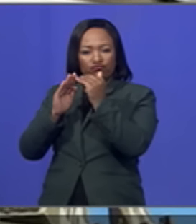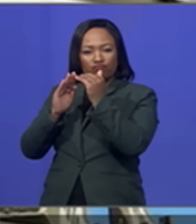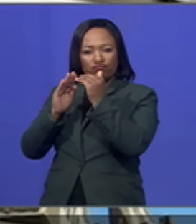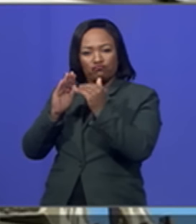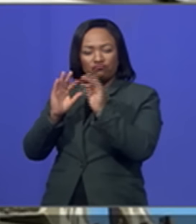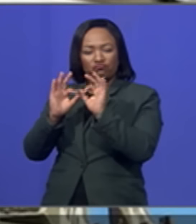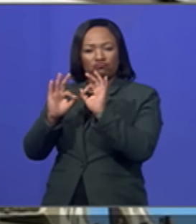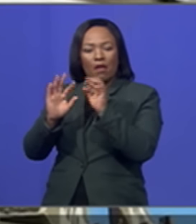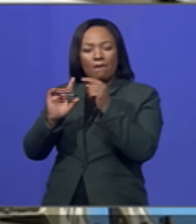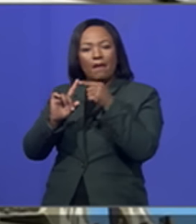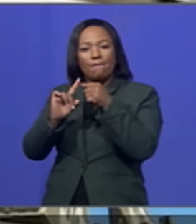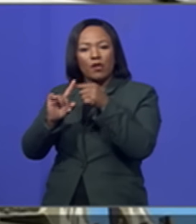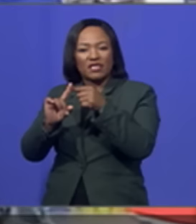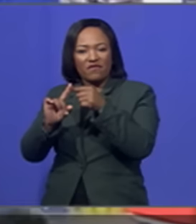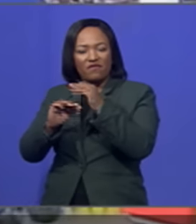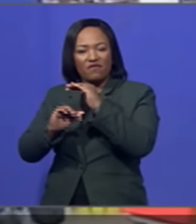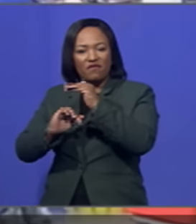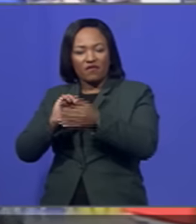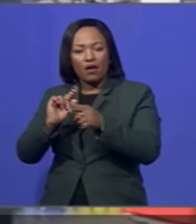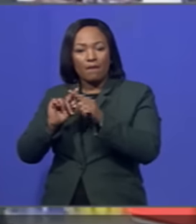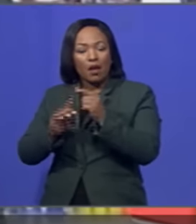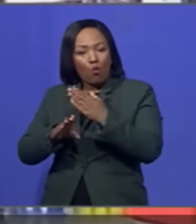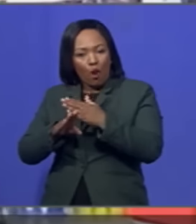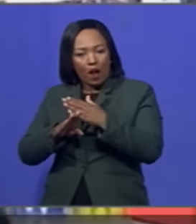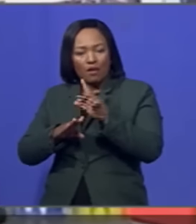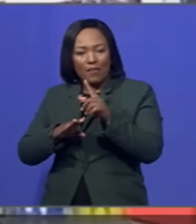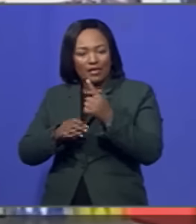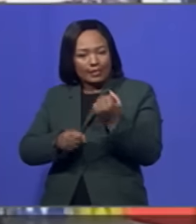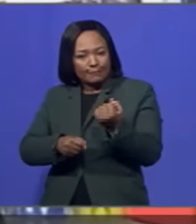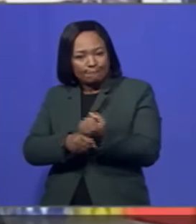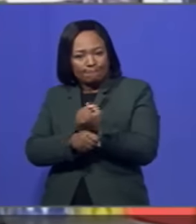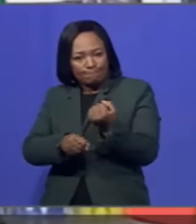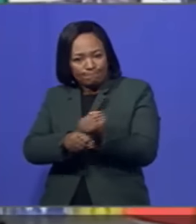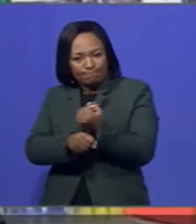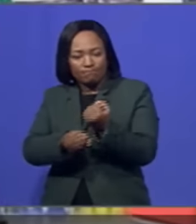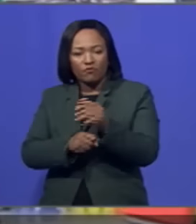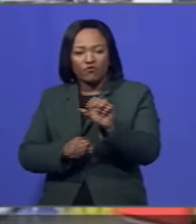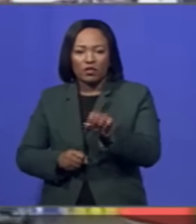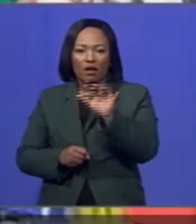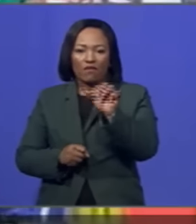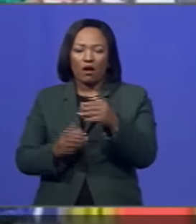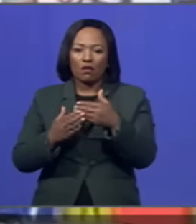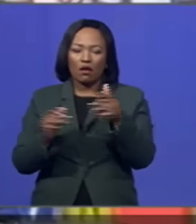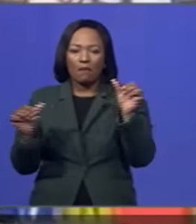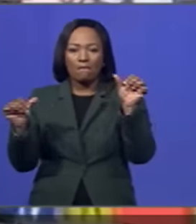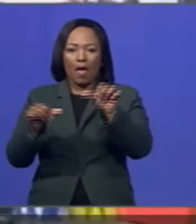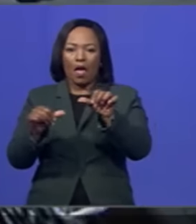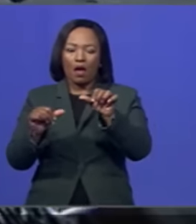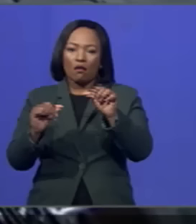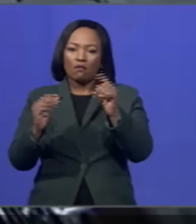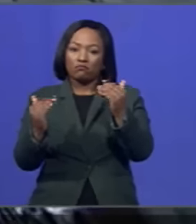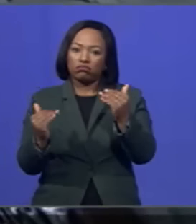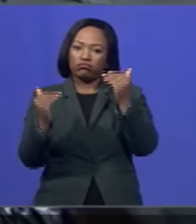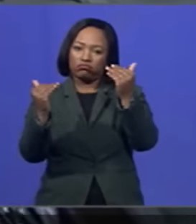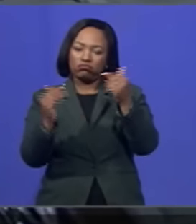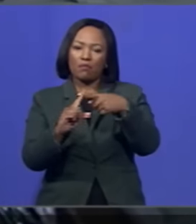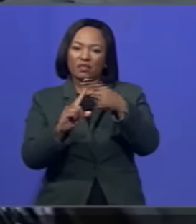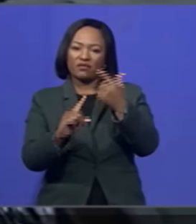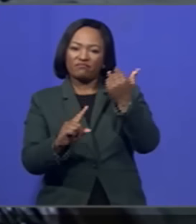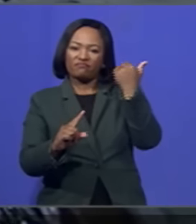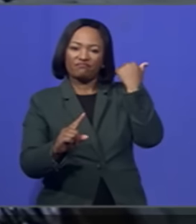bolokeileng ba botsetedi, mosebetsi o sa le moholo o tlamehang hore o etse hore Afrika Borwa e kgutlele boemong bo e neng e le ho bona